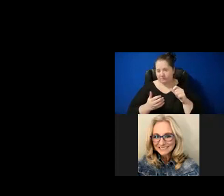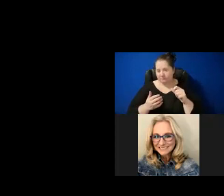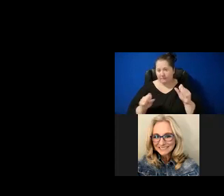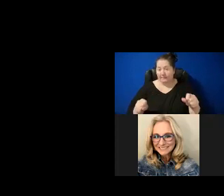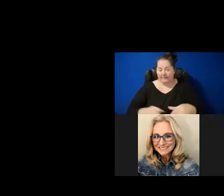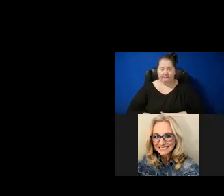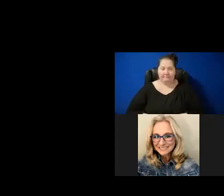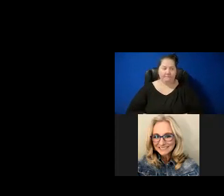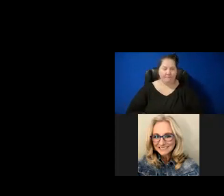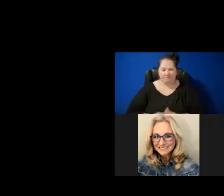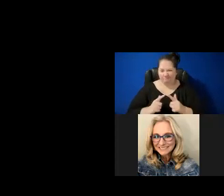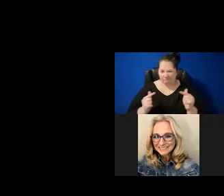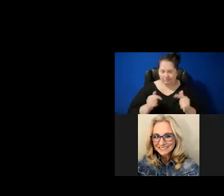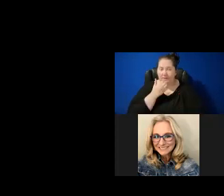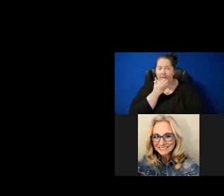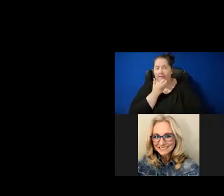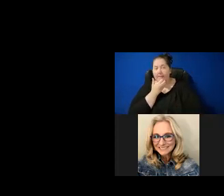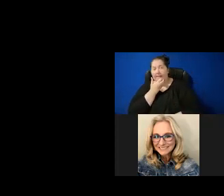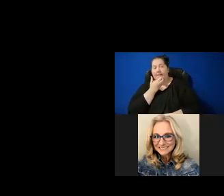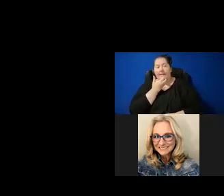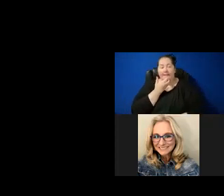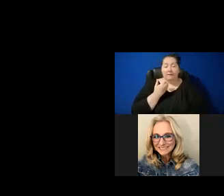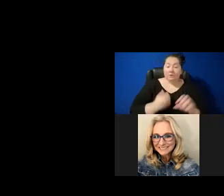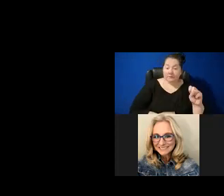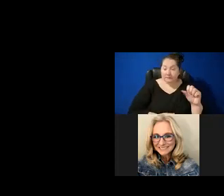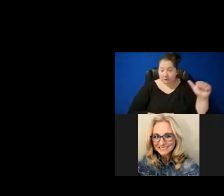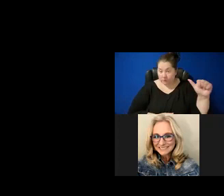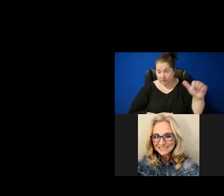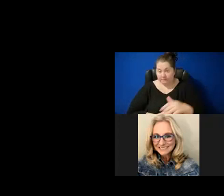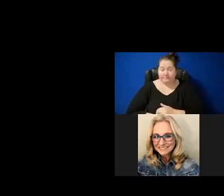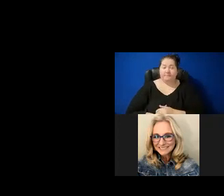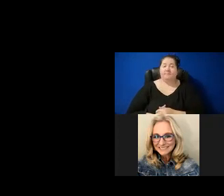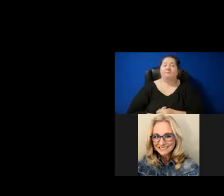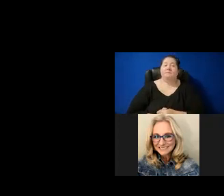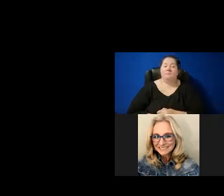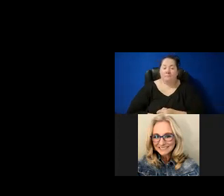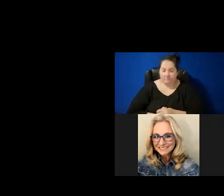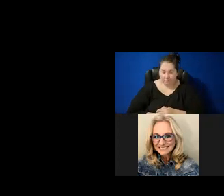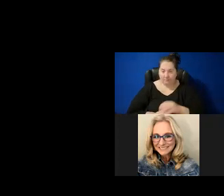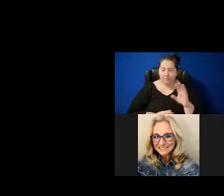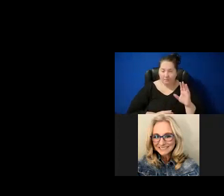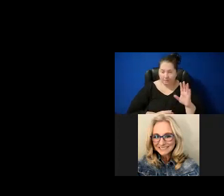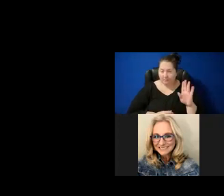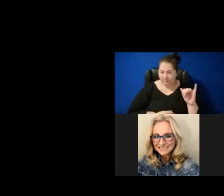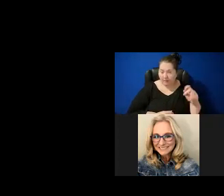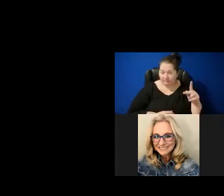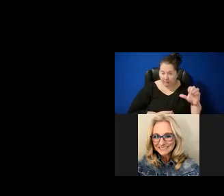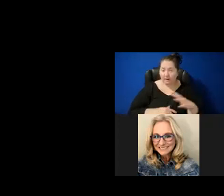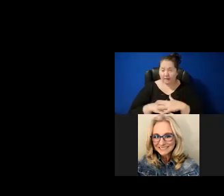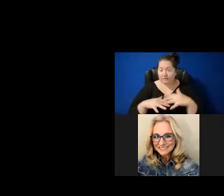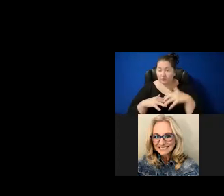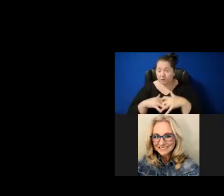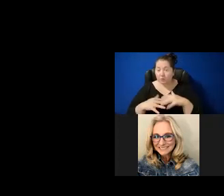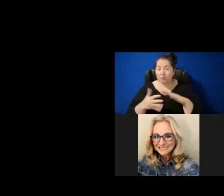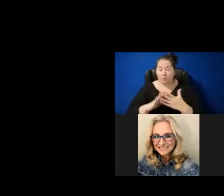So now let's talk a little bit about sexual assault and the BIPOC and Indigenous communities. So sexual assault